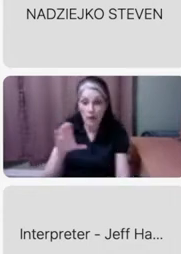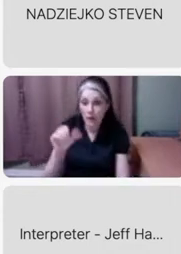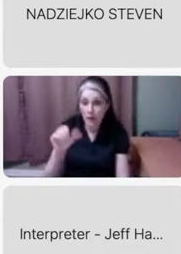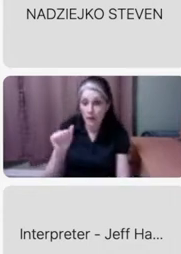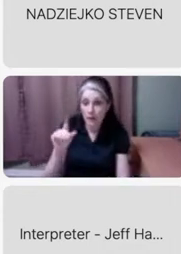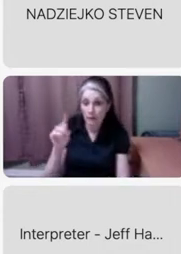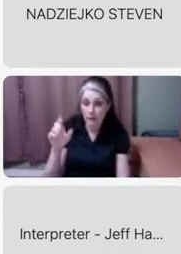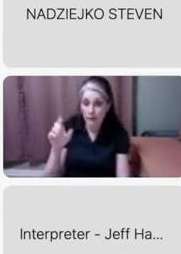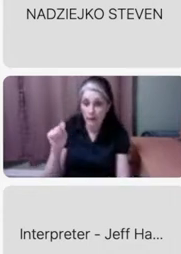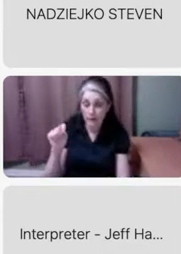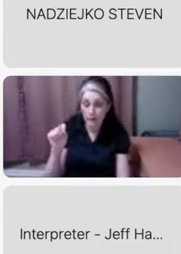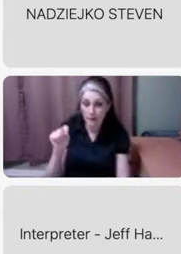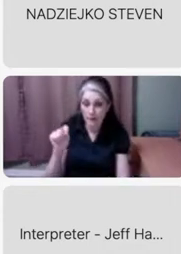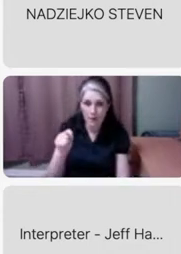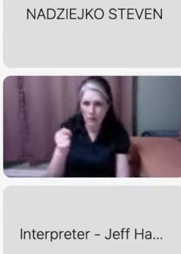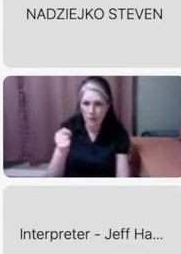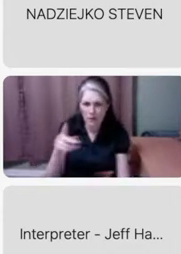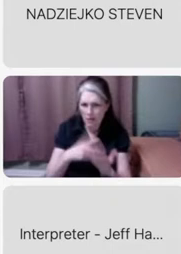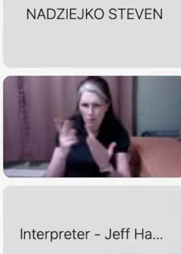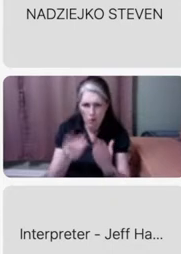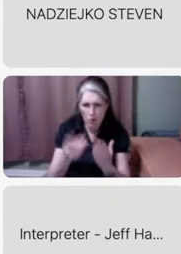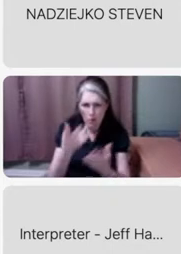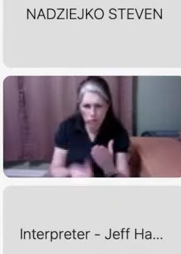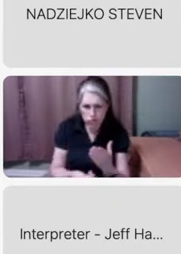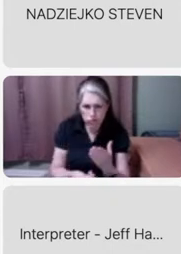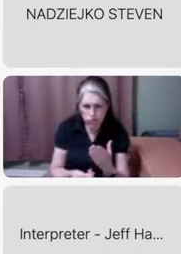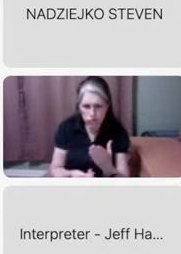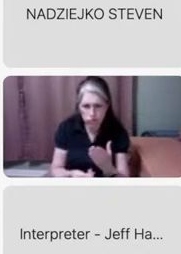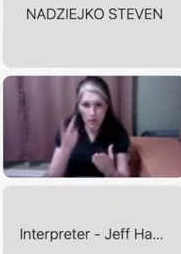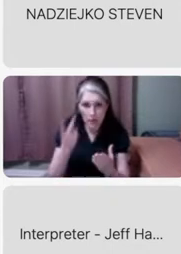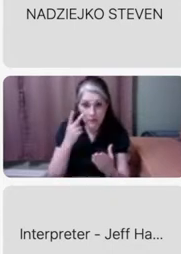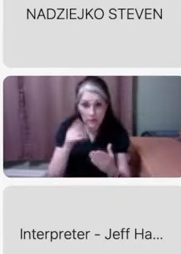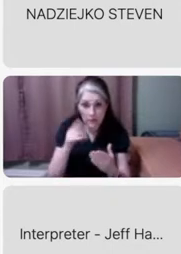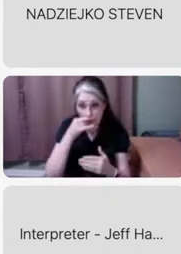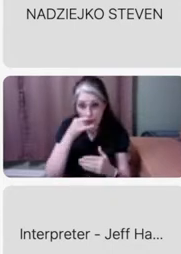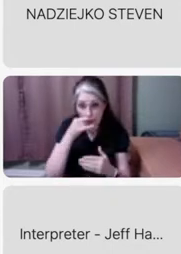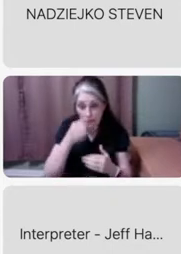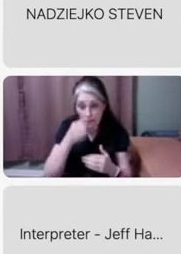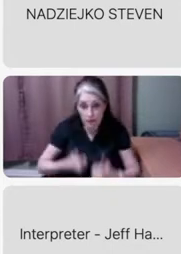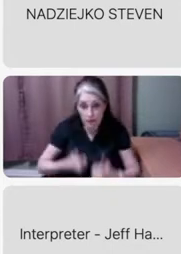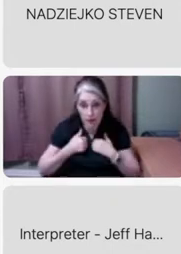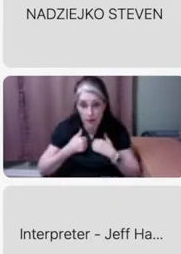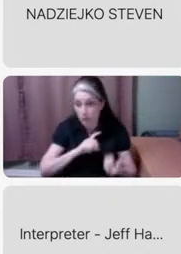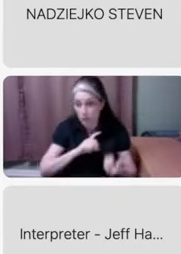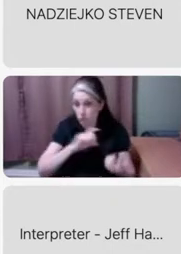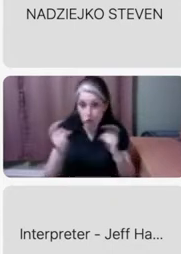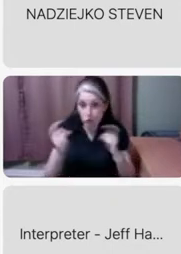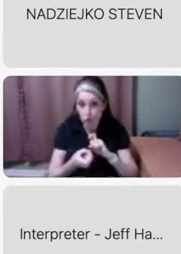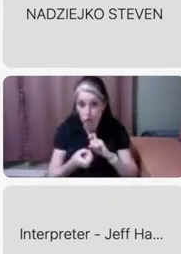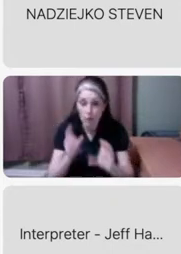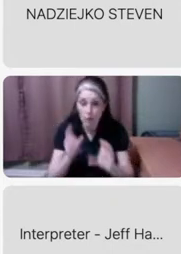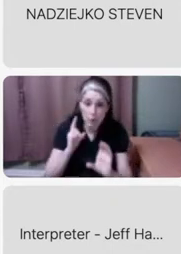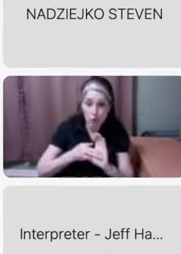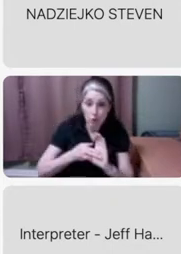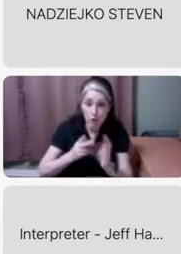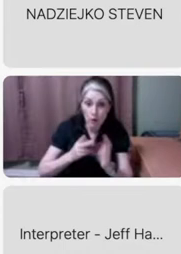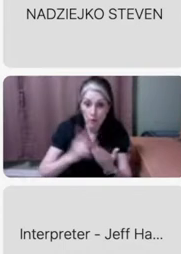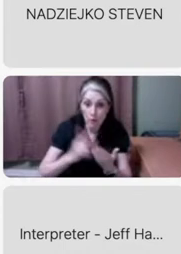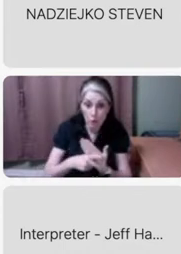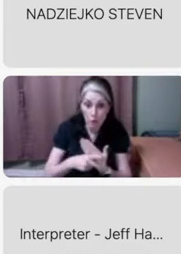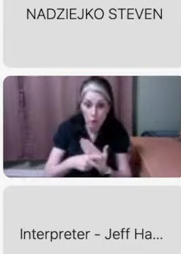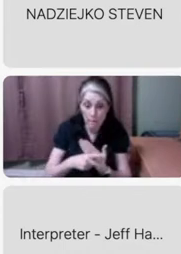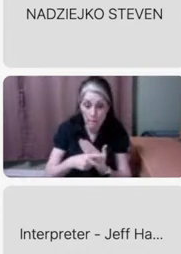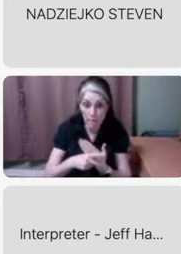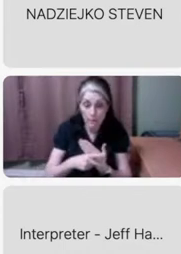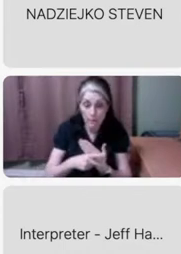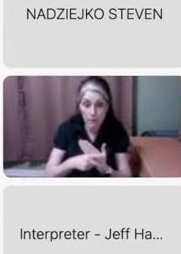away because i've seen kids lives completely turned around by joining this program and not all have gone into the military but it